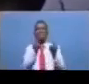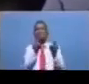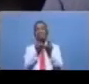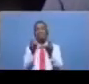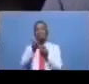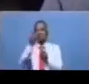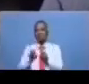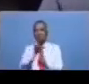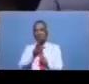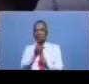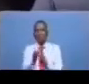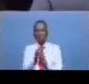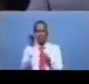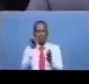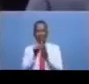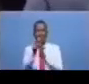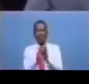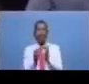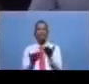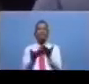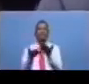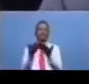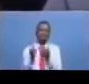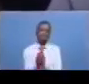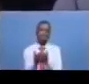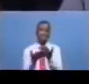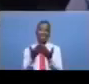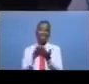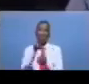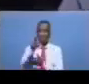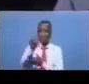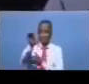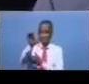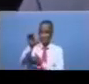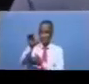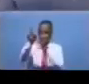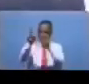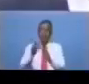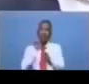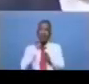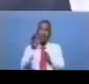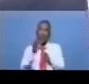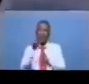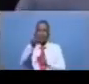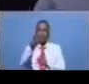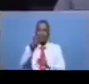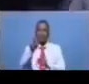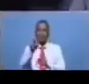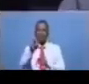to. And that rule is simple. You, G. Mensah, you were